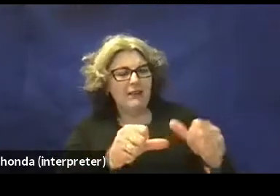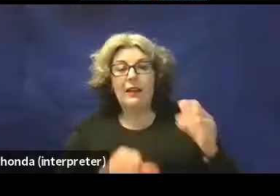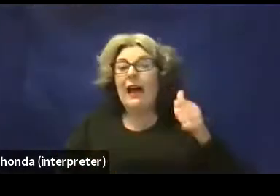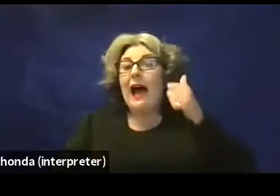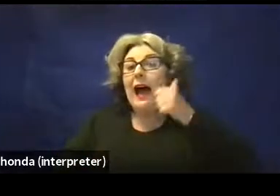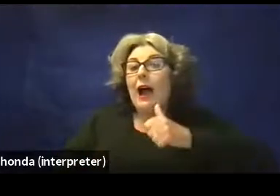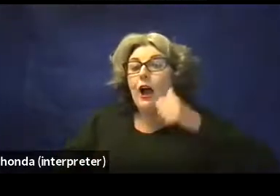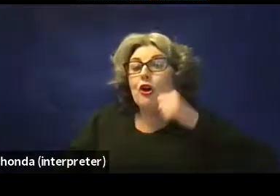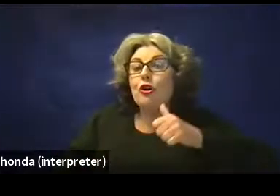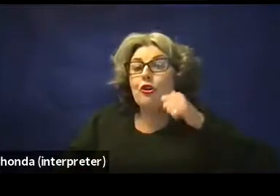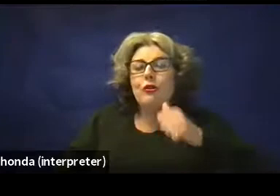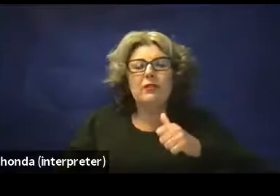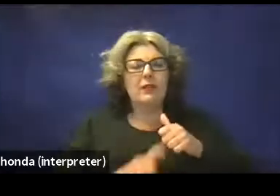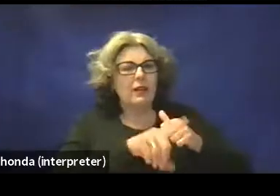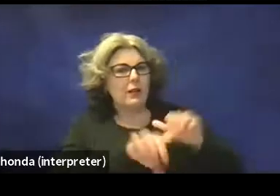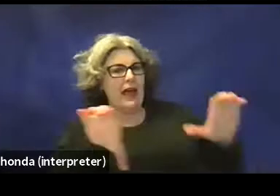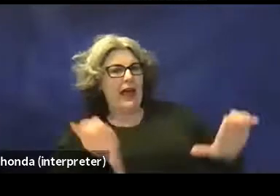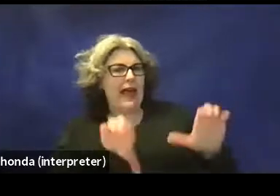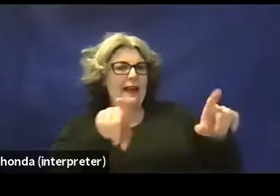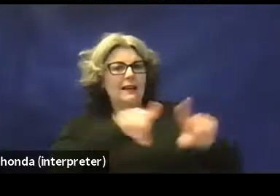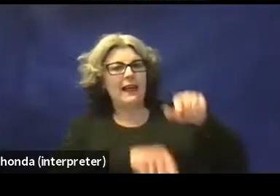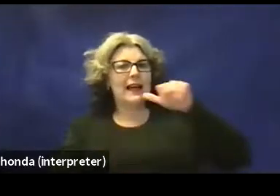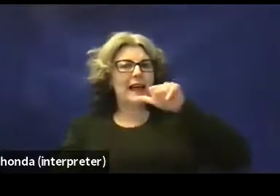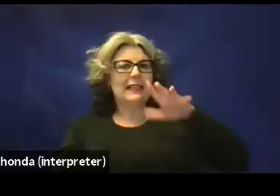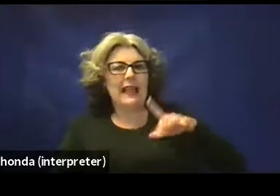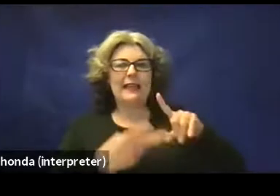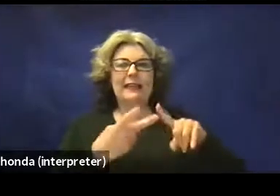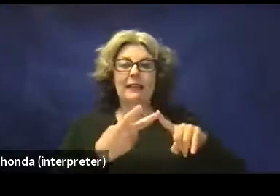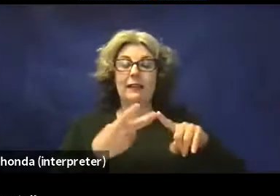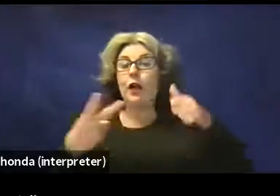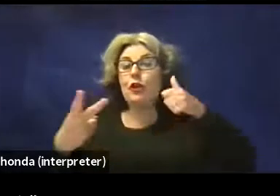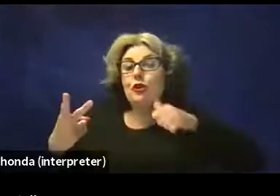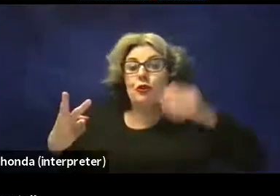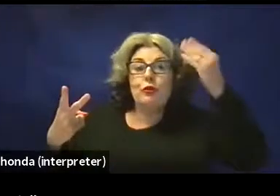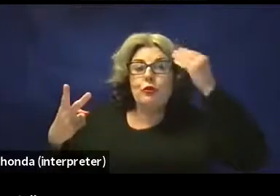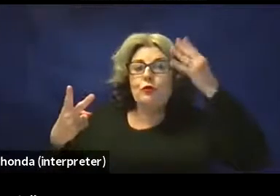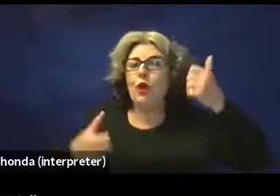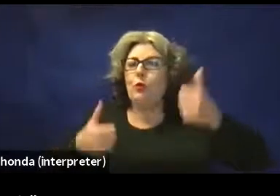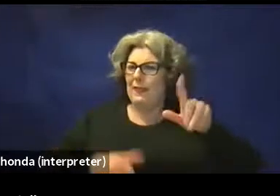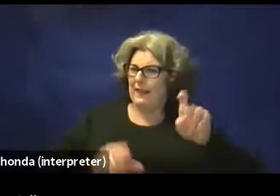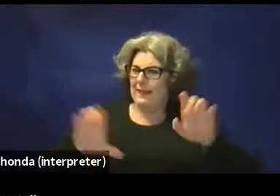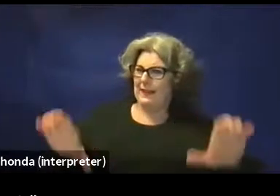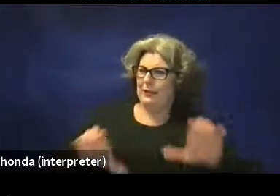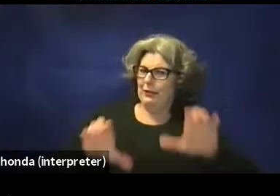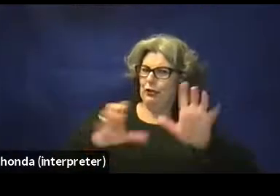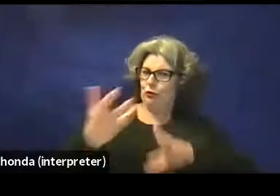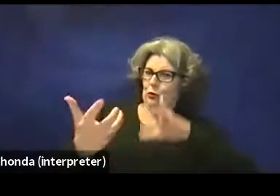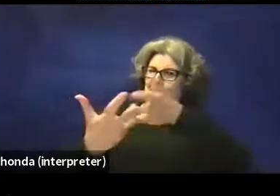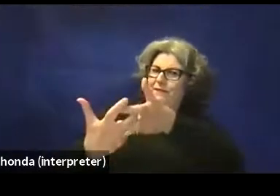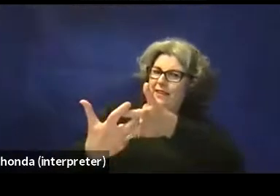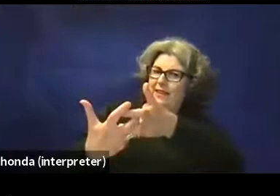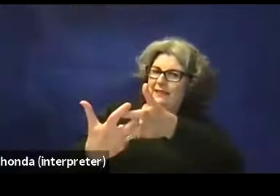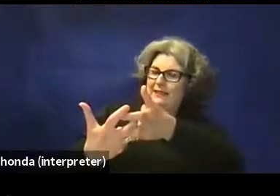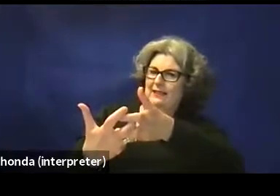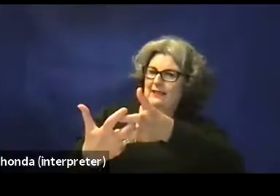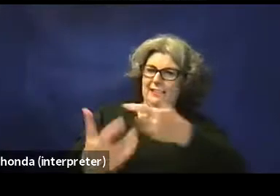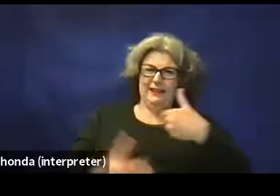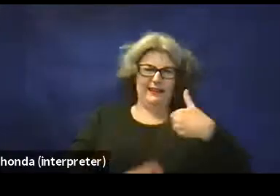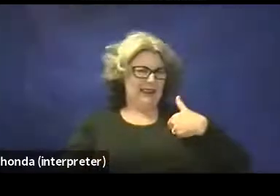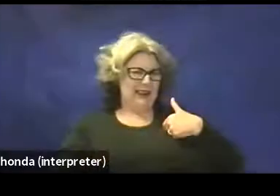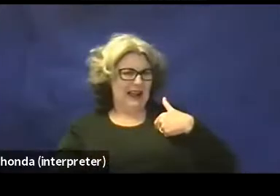girls were still told to act like a lady. They were told what they needed to do to fit in, which I